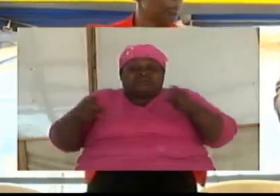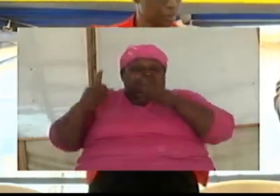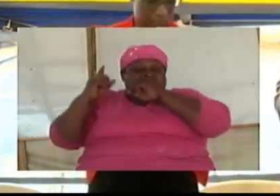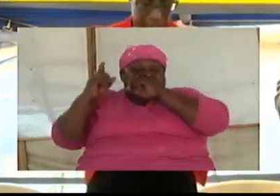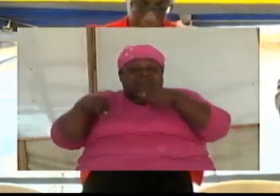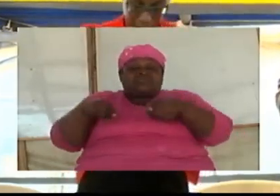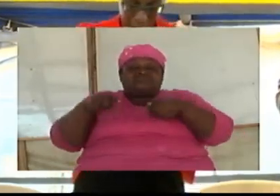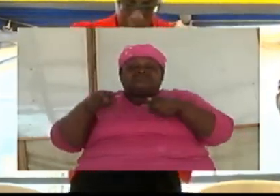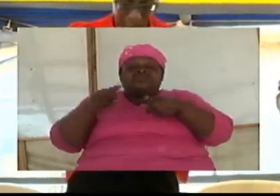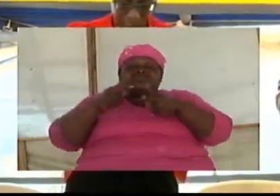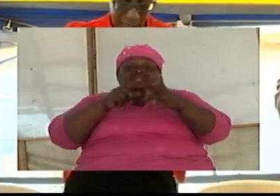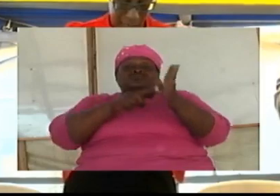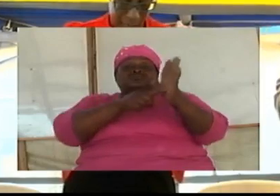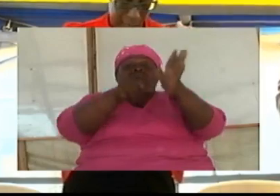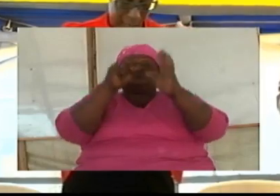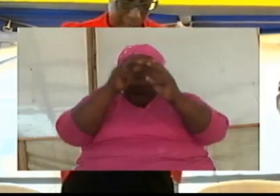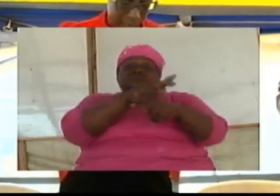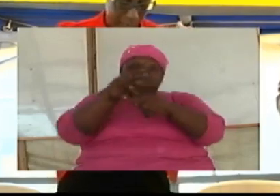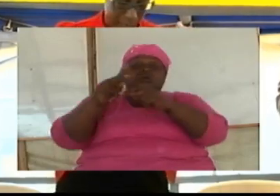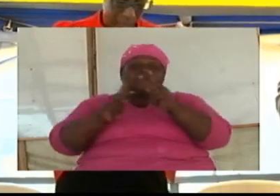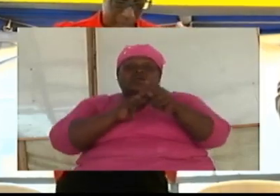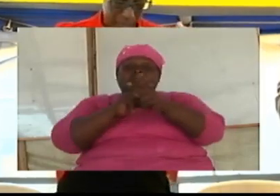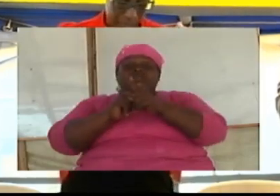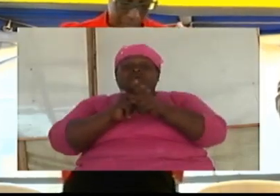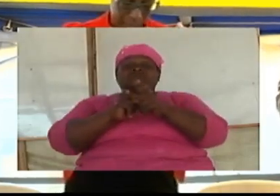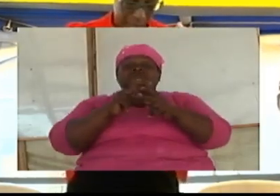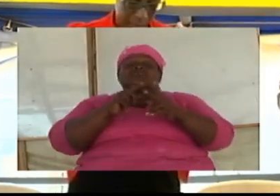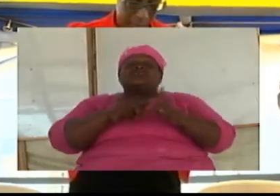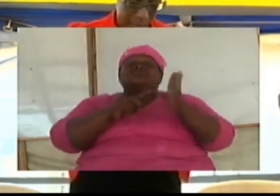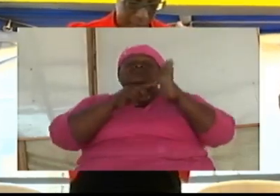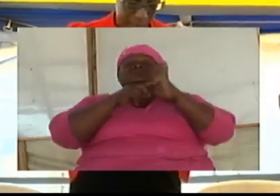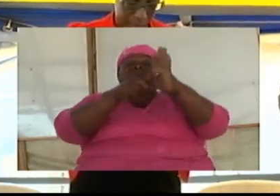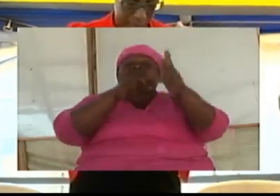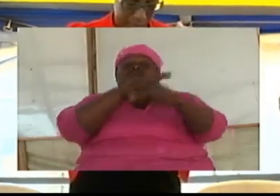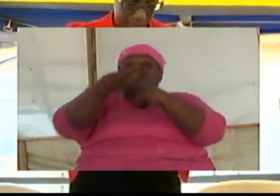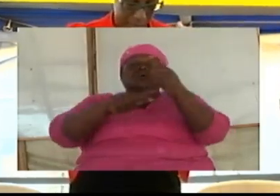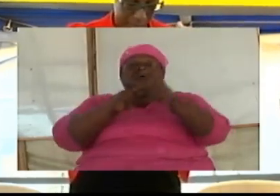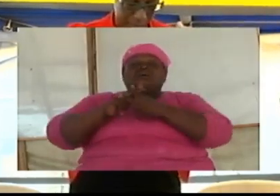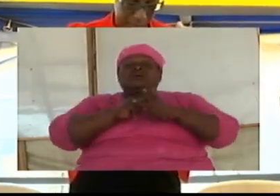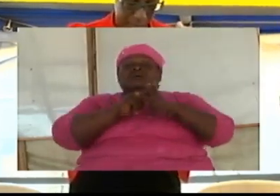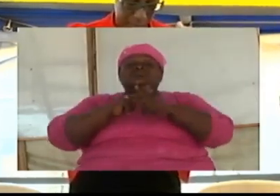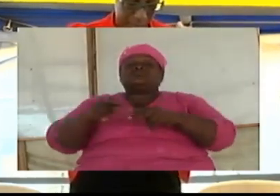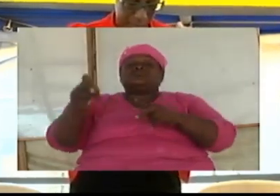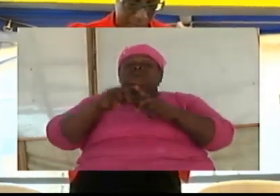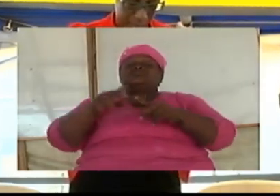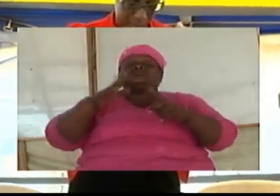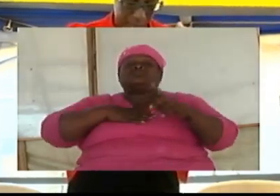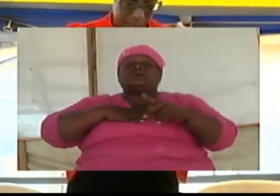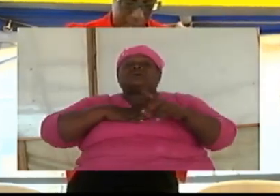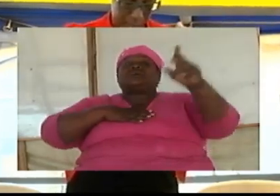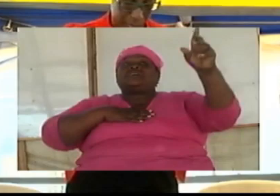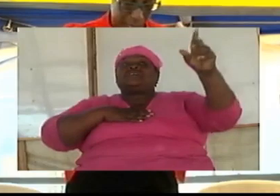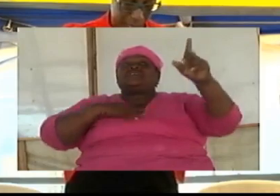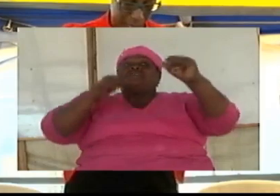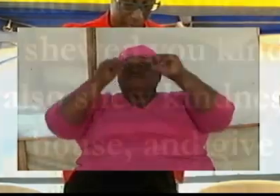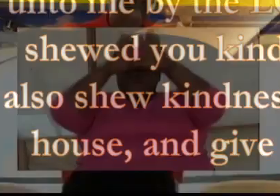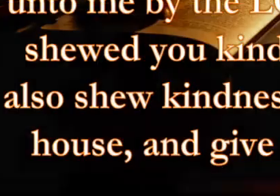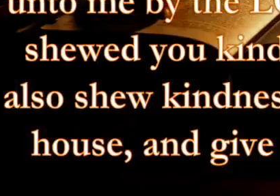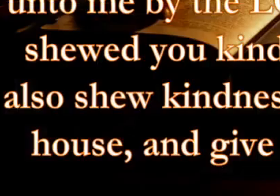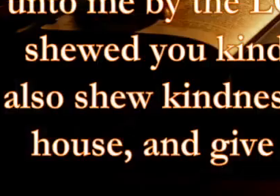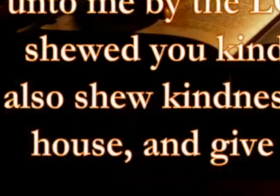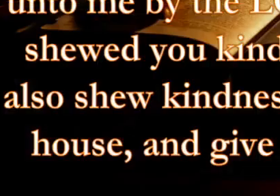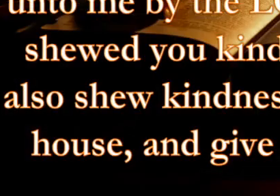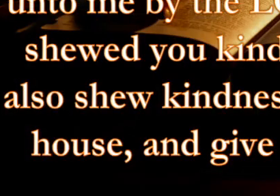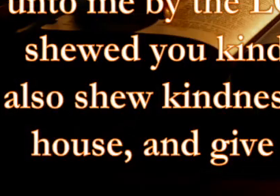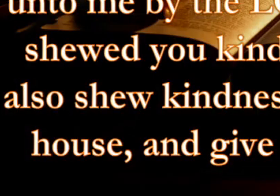showed you kindness, that ye will also show kindness unto my father's house, and give me a